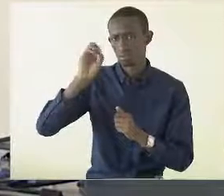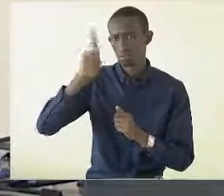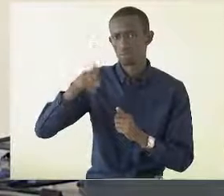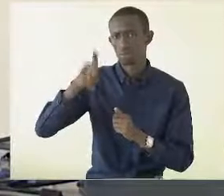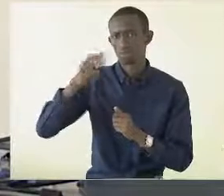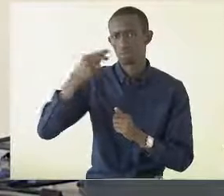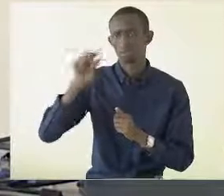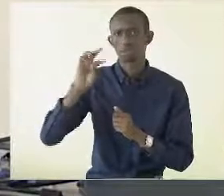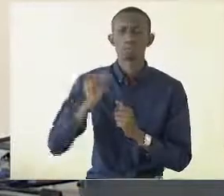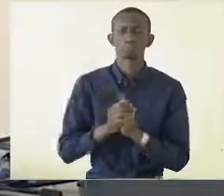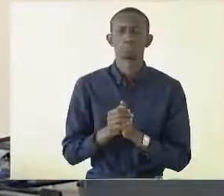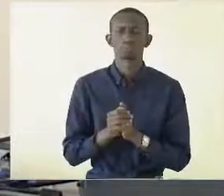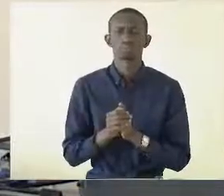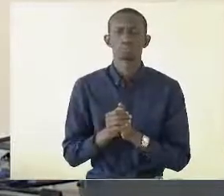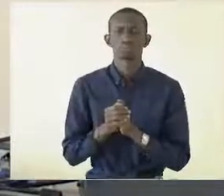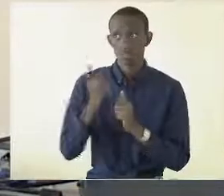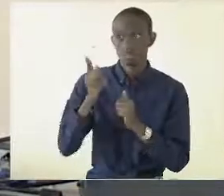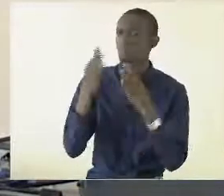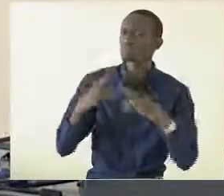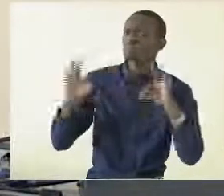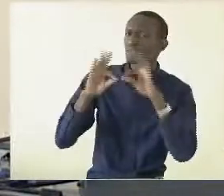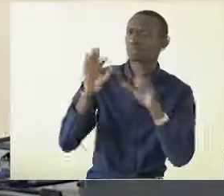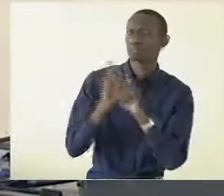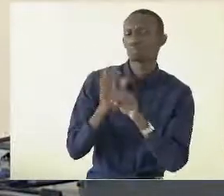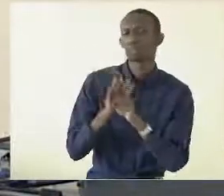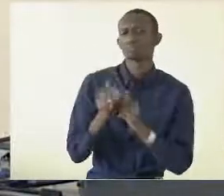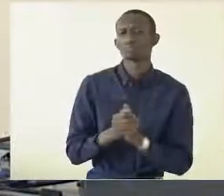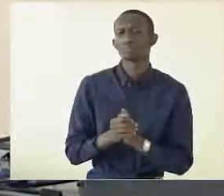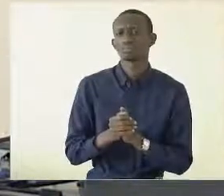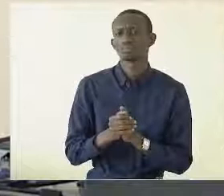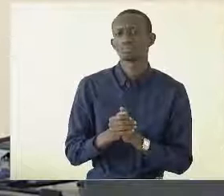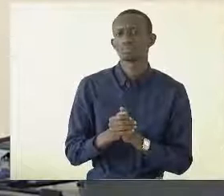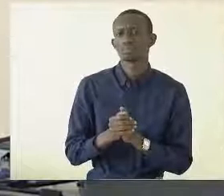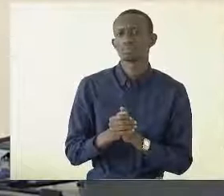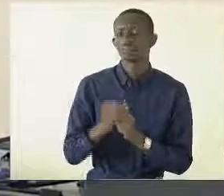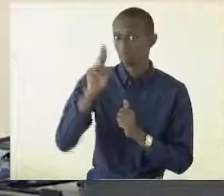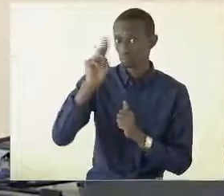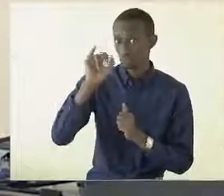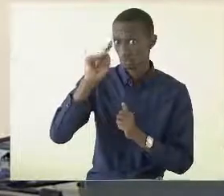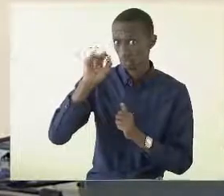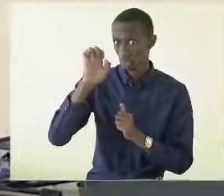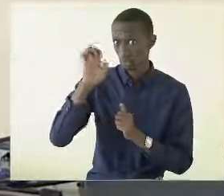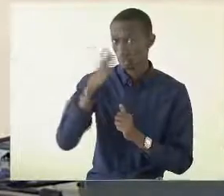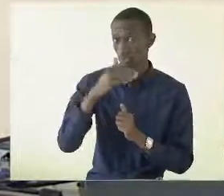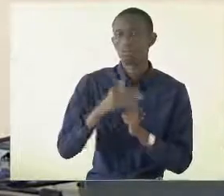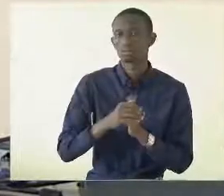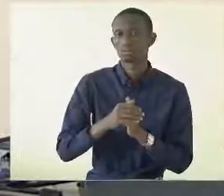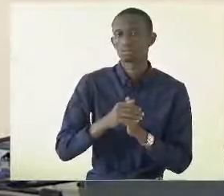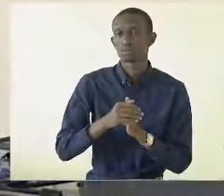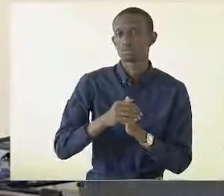This is very important in protecting our environment. Remember, every